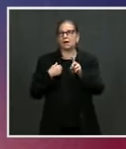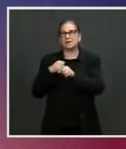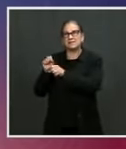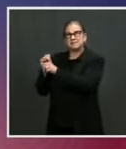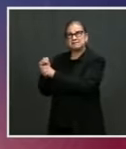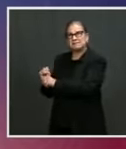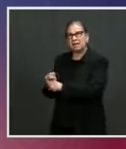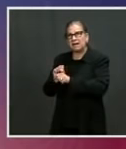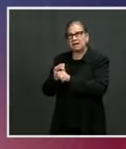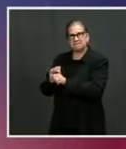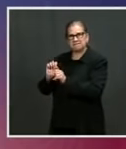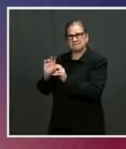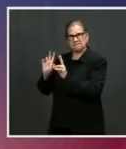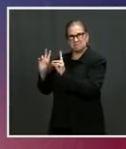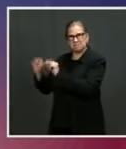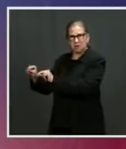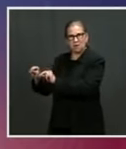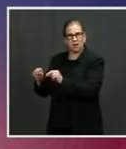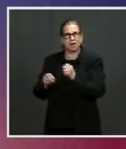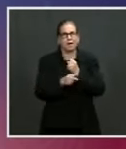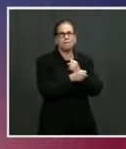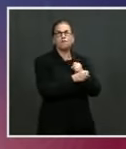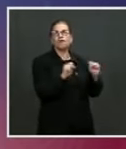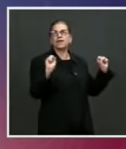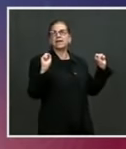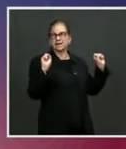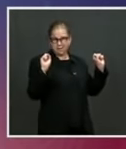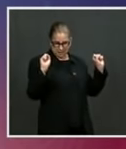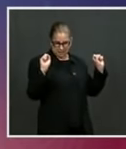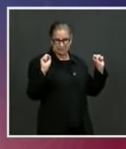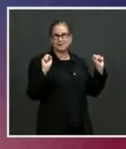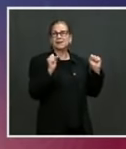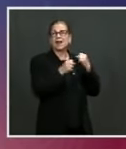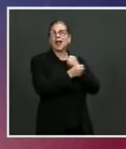self. They were fighting for the soul of the nation,